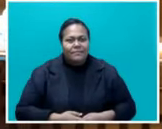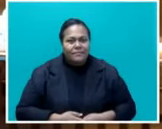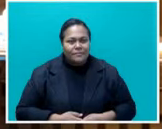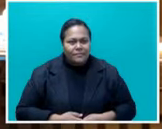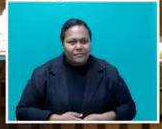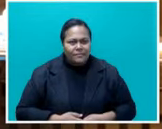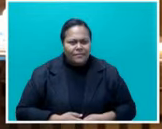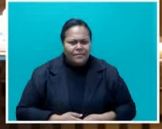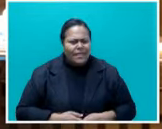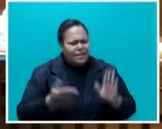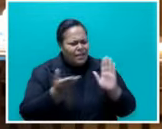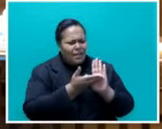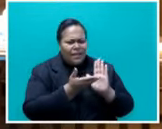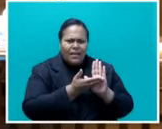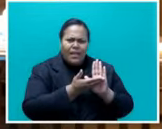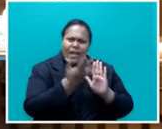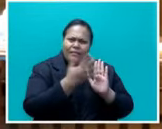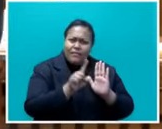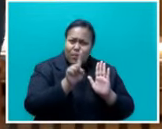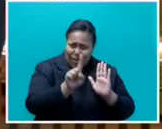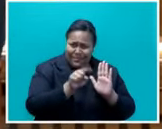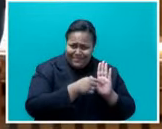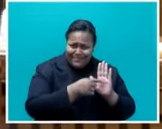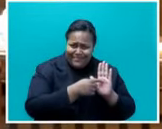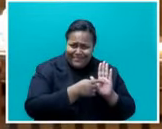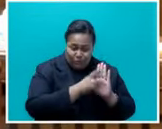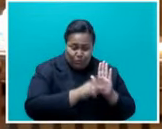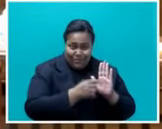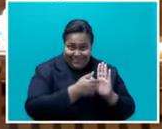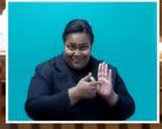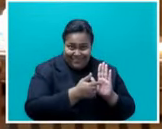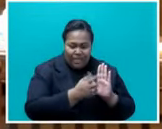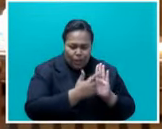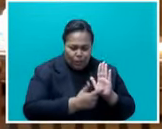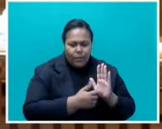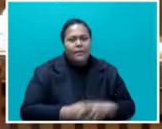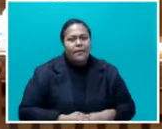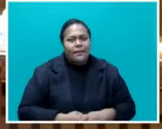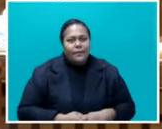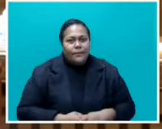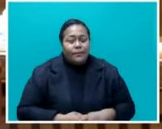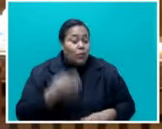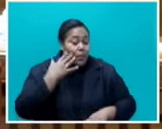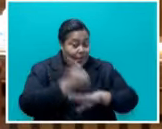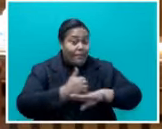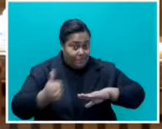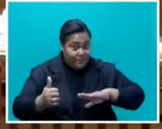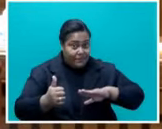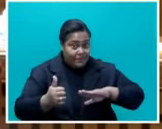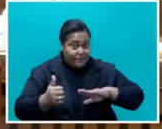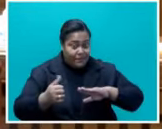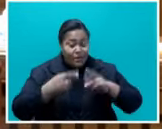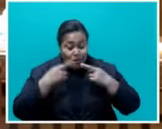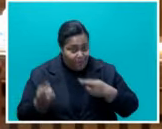Standing Order 51. And every time government tables an order under a motion under Standing